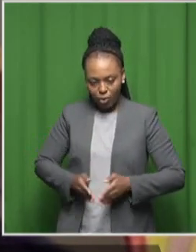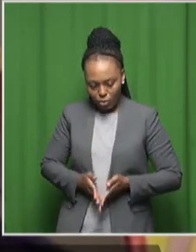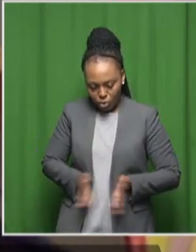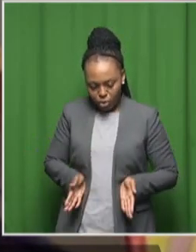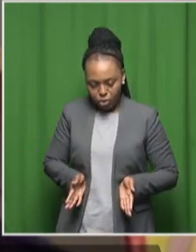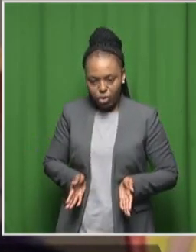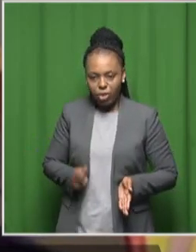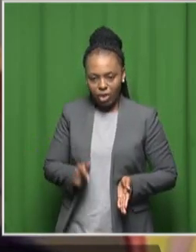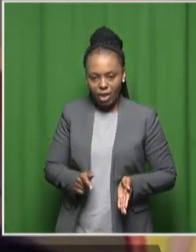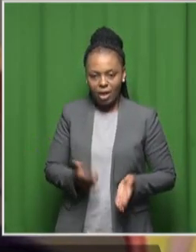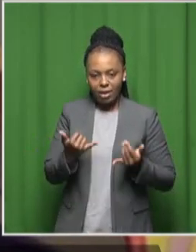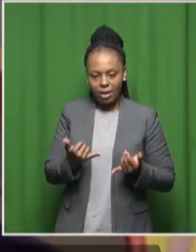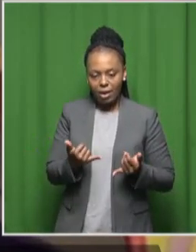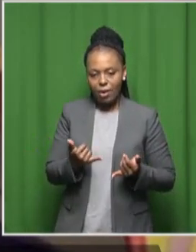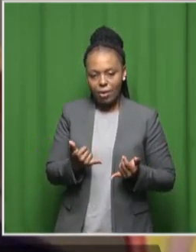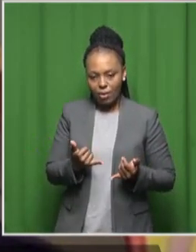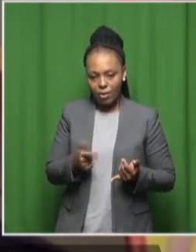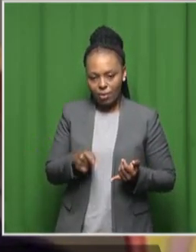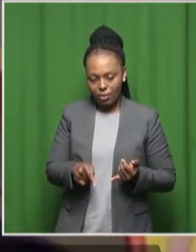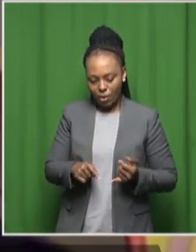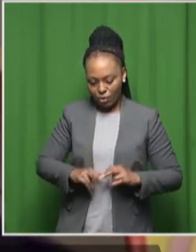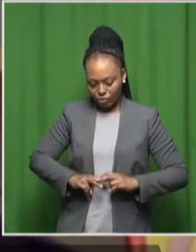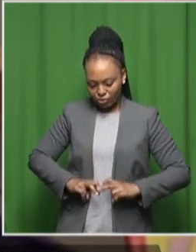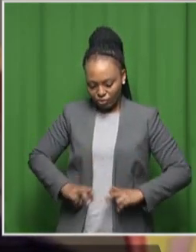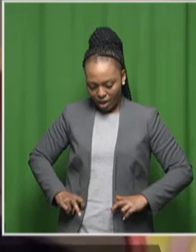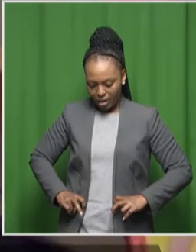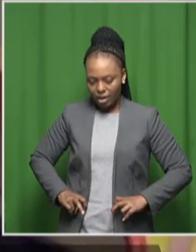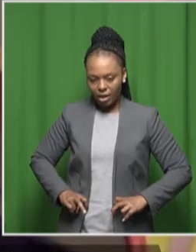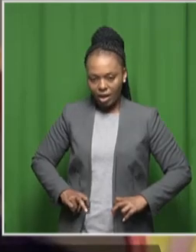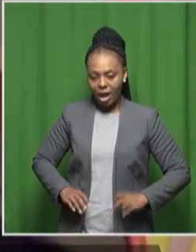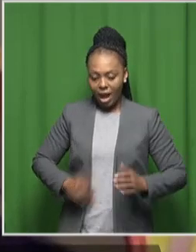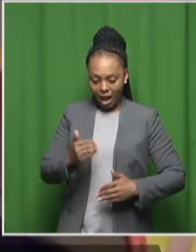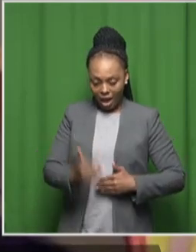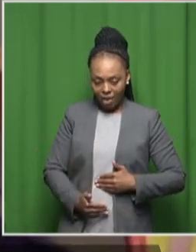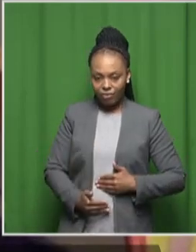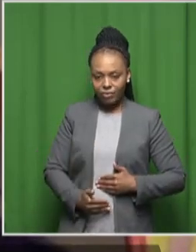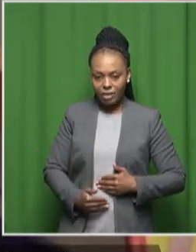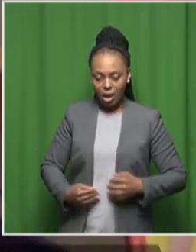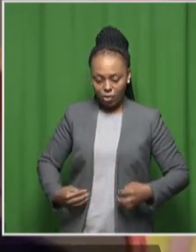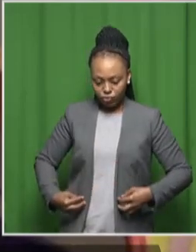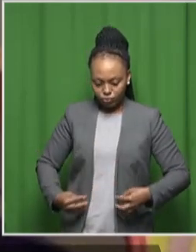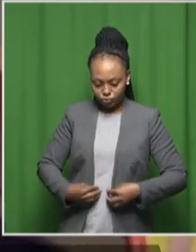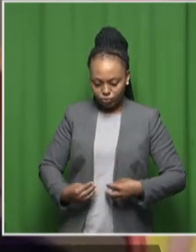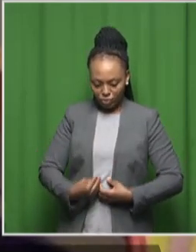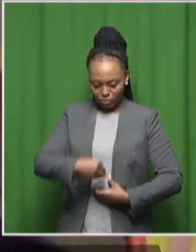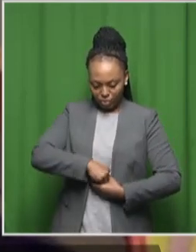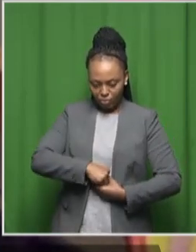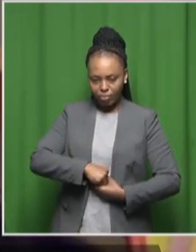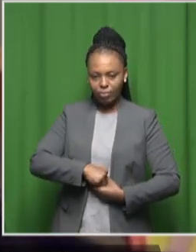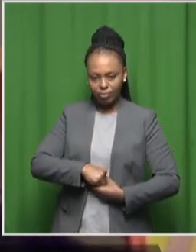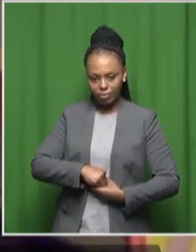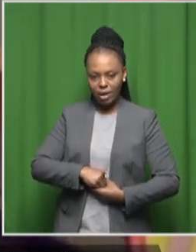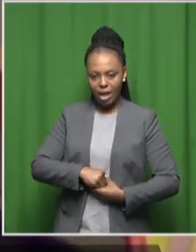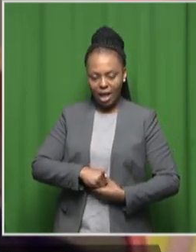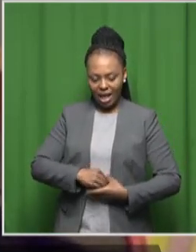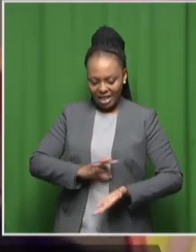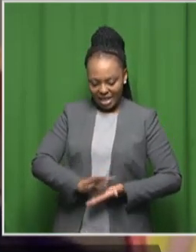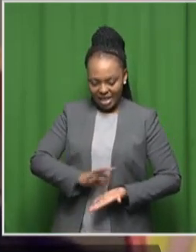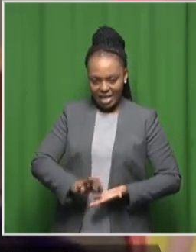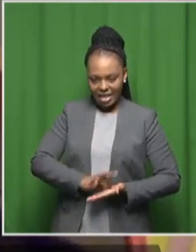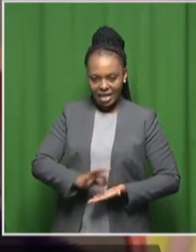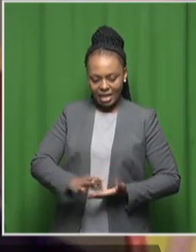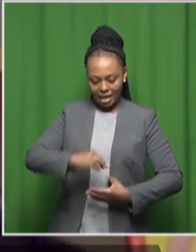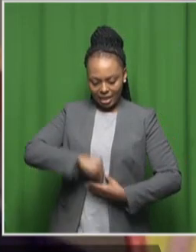41% chance that you fall pregnant after the procedure, so within the next 12 months. And then the